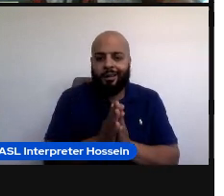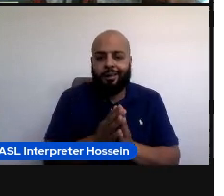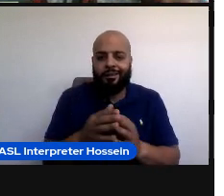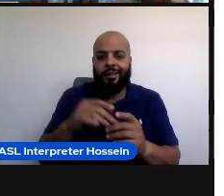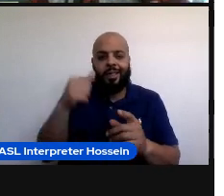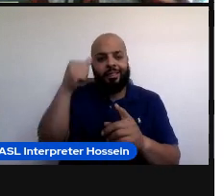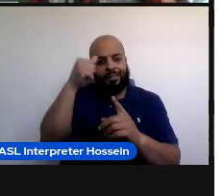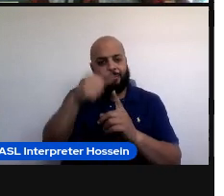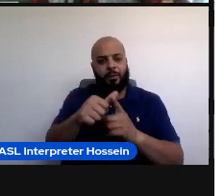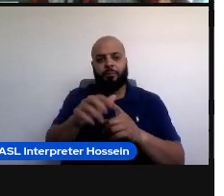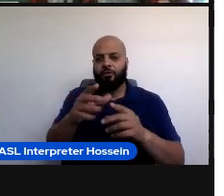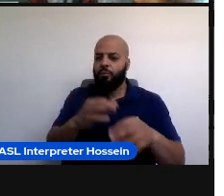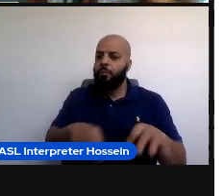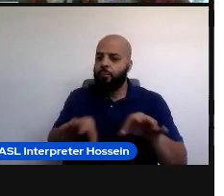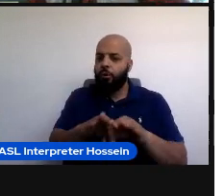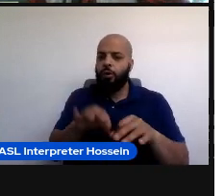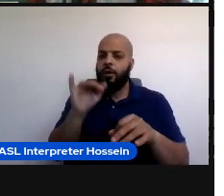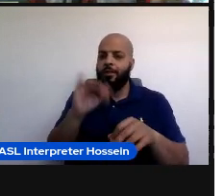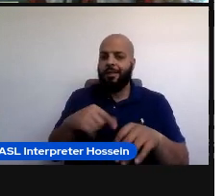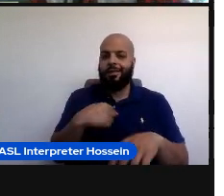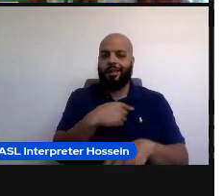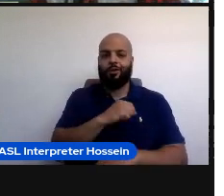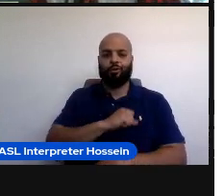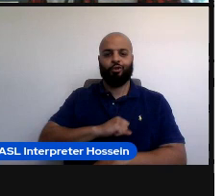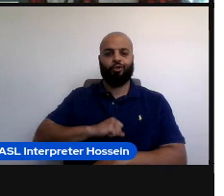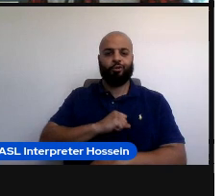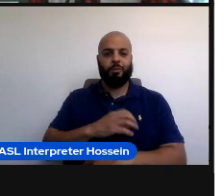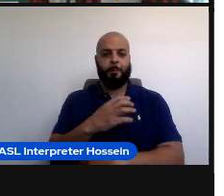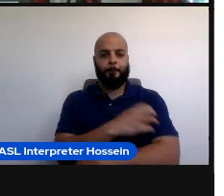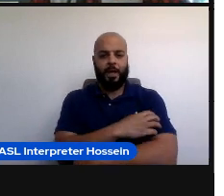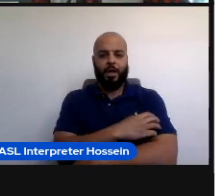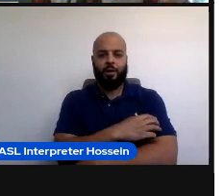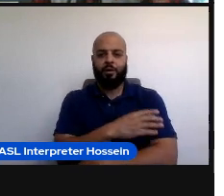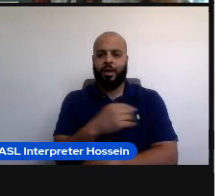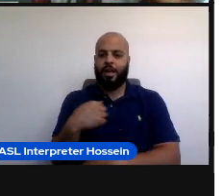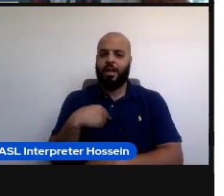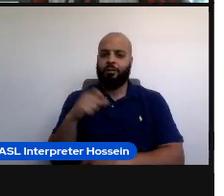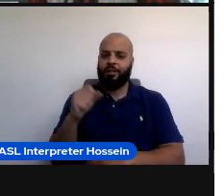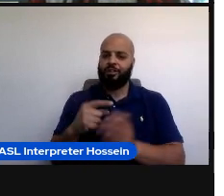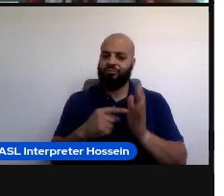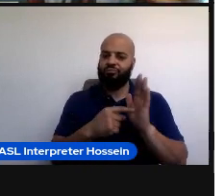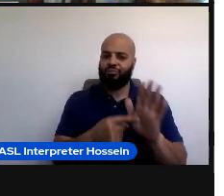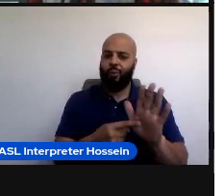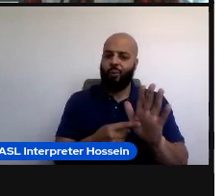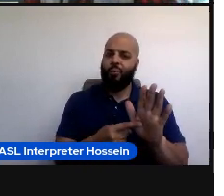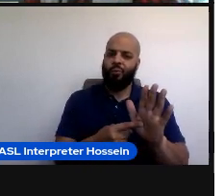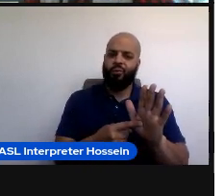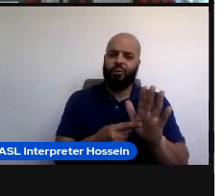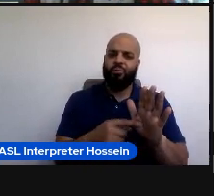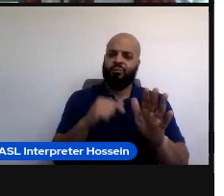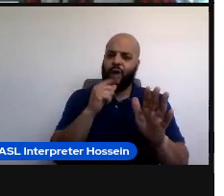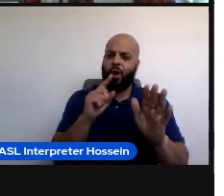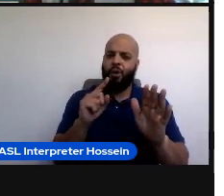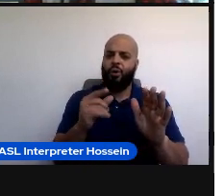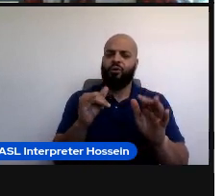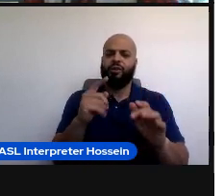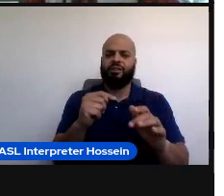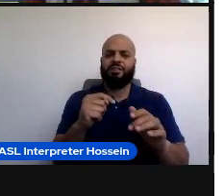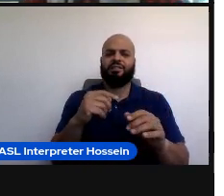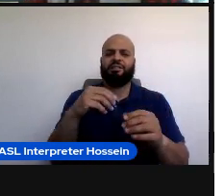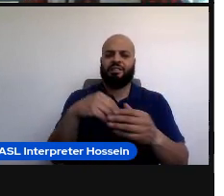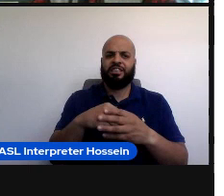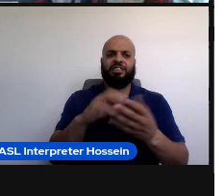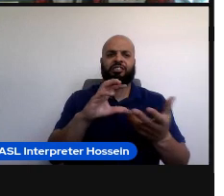that is our superpower. And that's something that we can always bring to the forefront. And it doesn't just have to be in the midst of